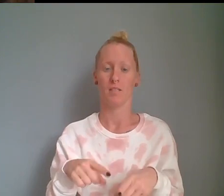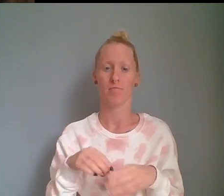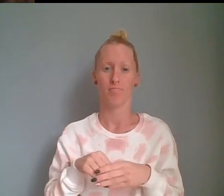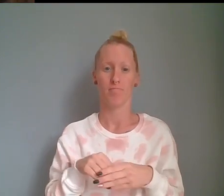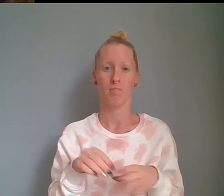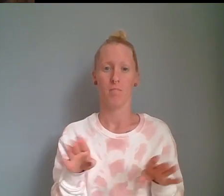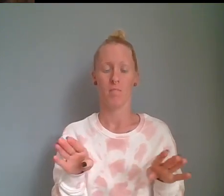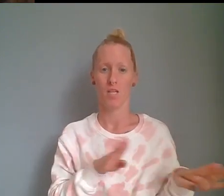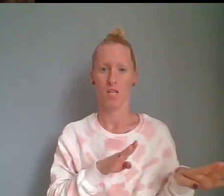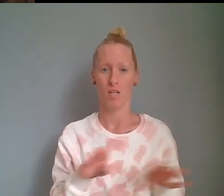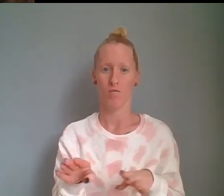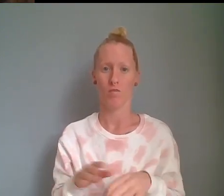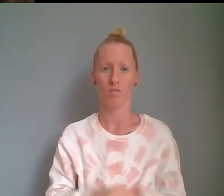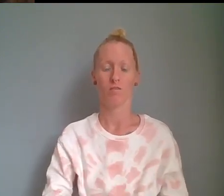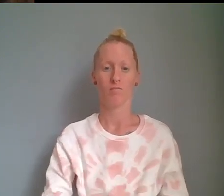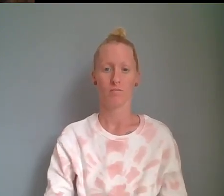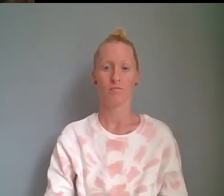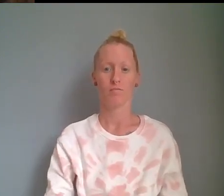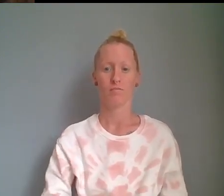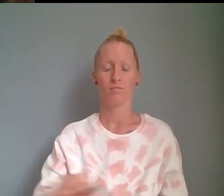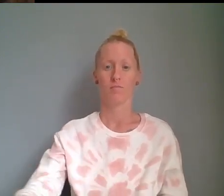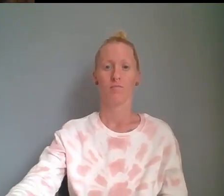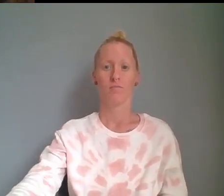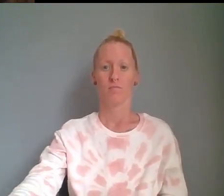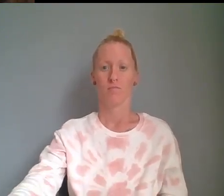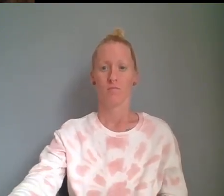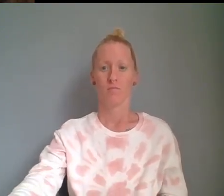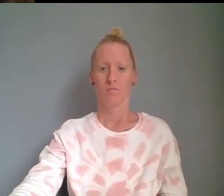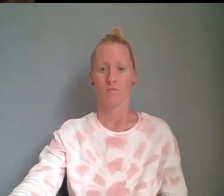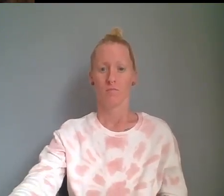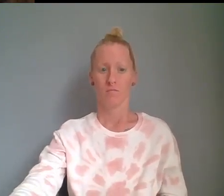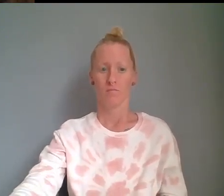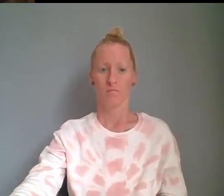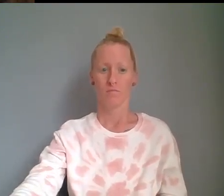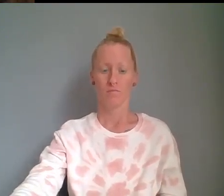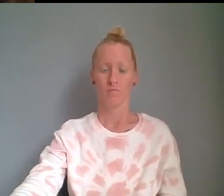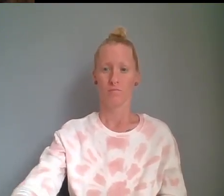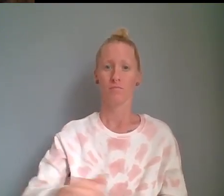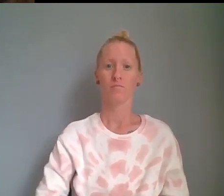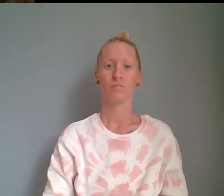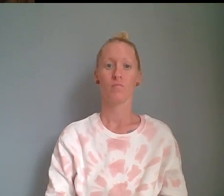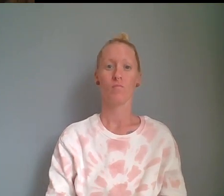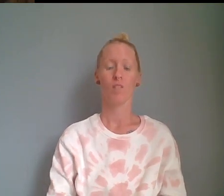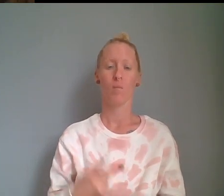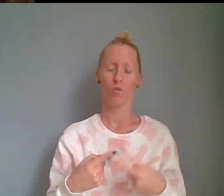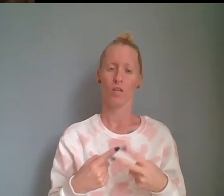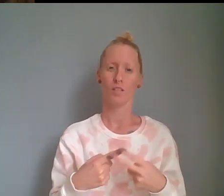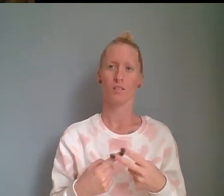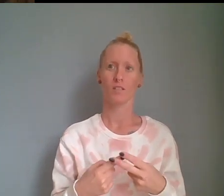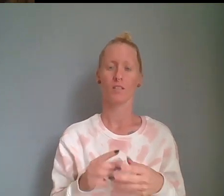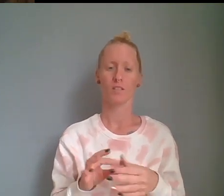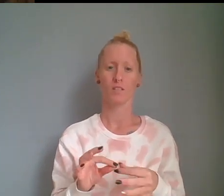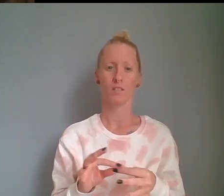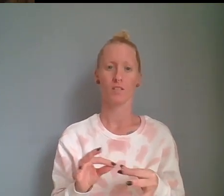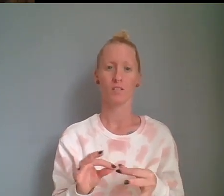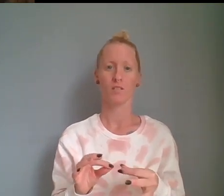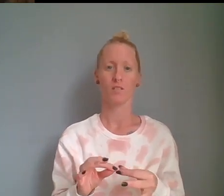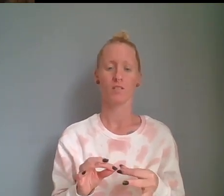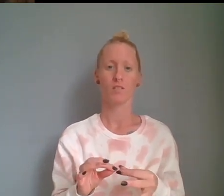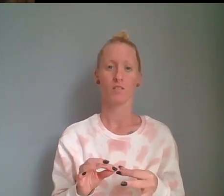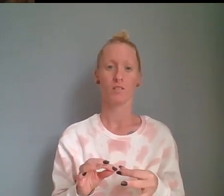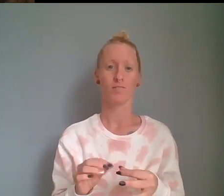Okay. Just a couple of things that Bernie talks about that I want to comment on. One is that just as in depression,